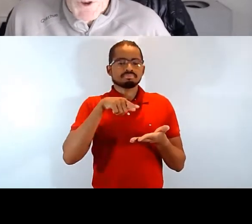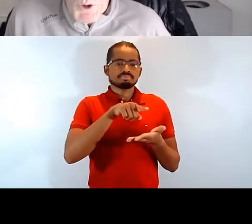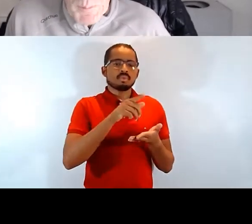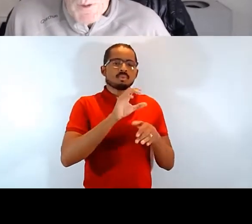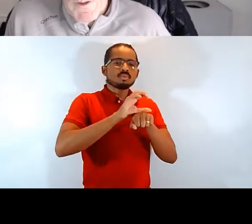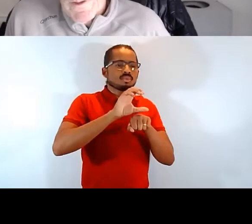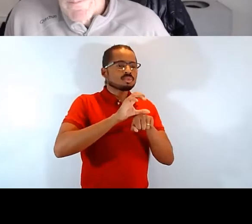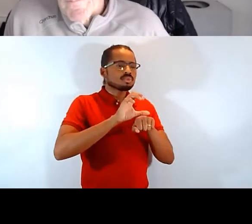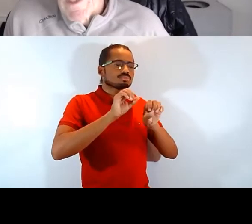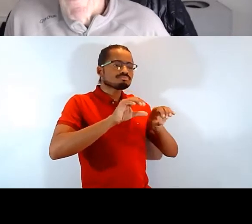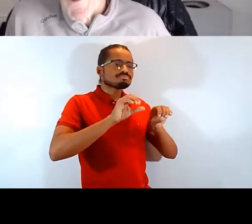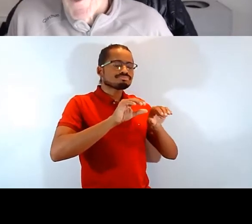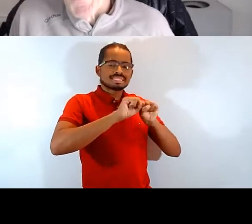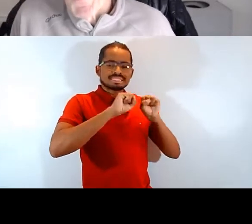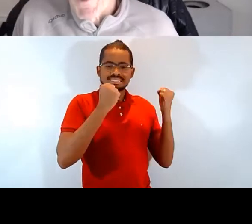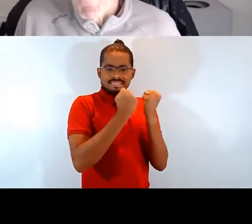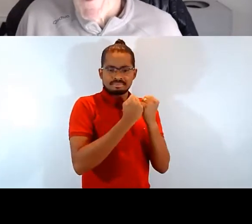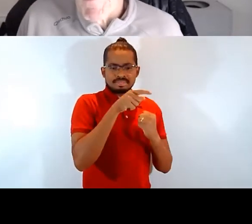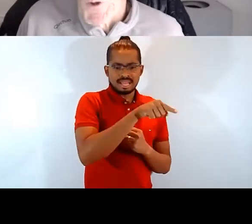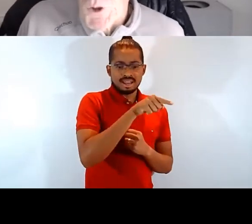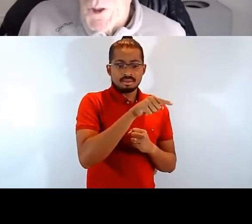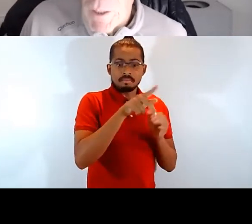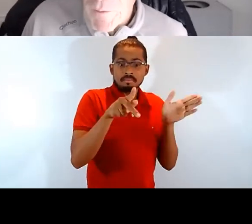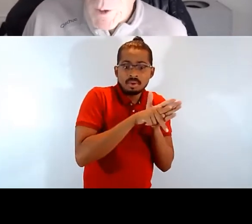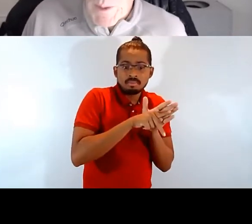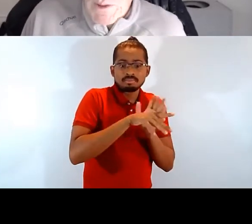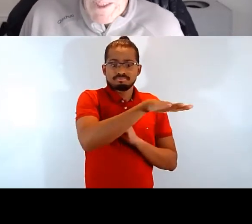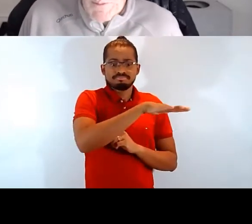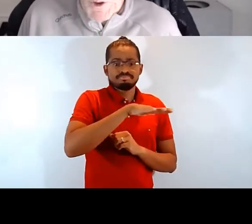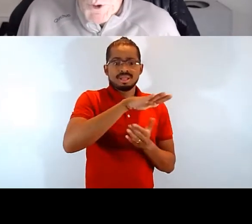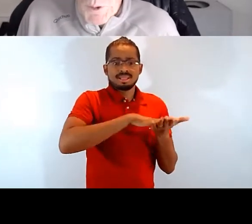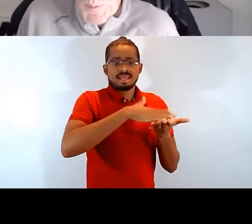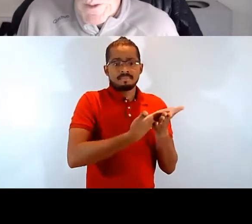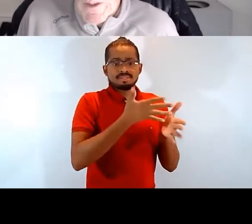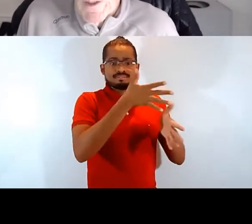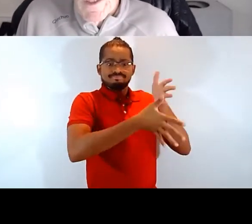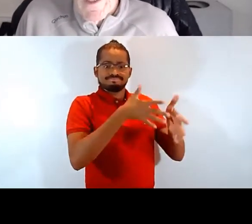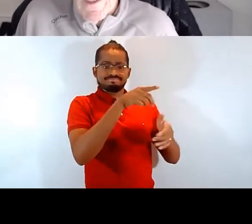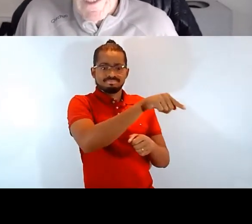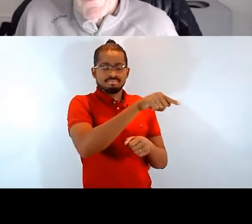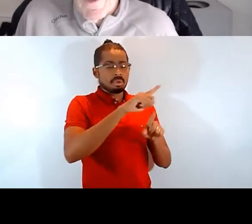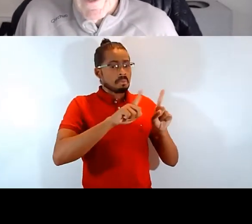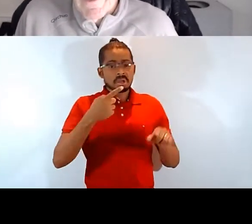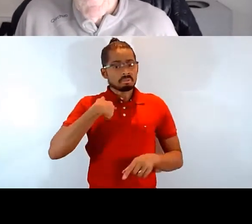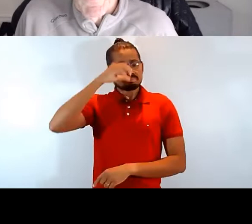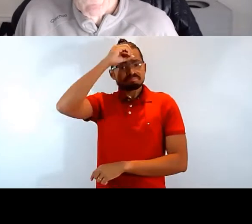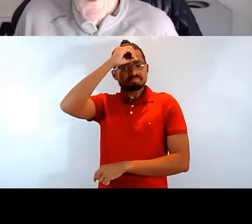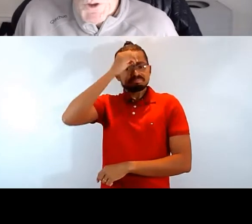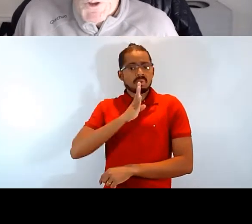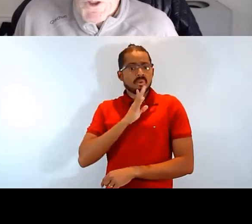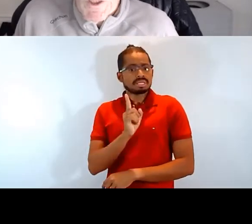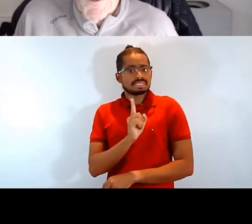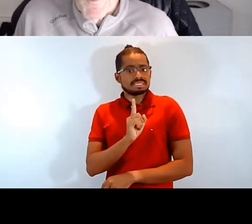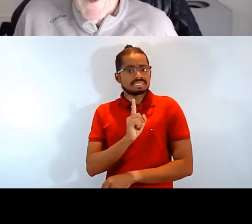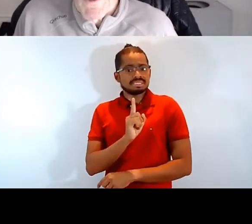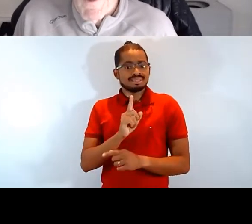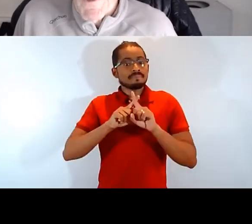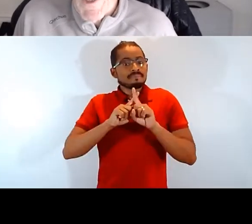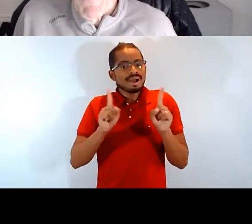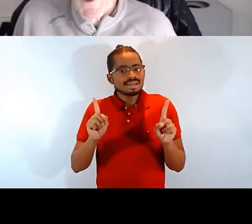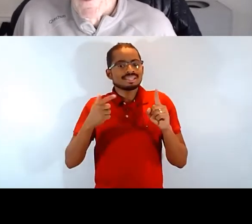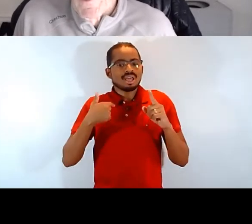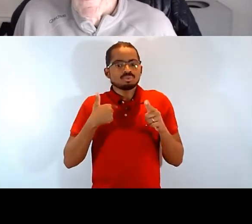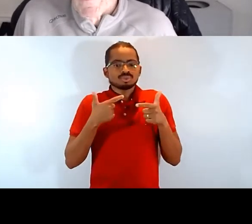language interpreters, even though I knew nothing, virtually nothing about sign language interpreting. And I was fortunate enough to meet